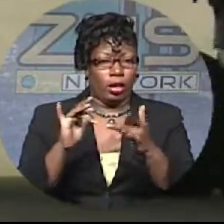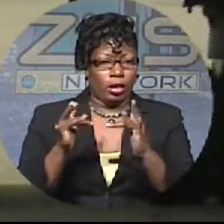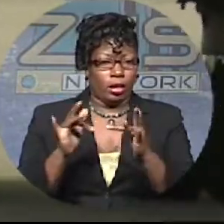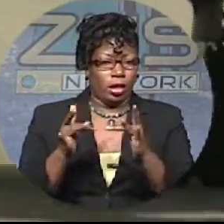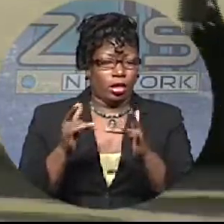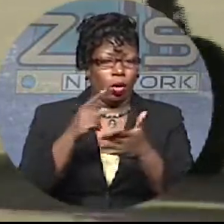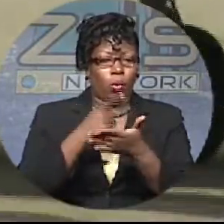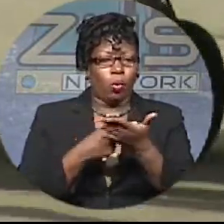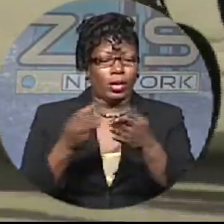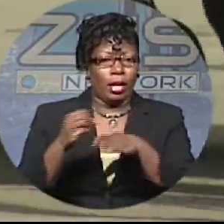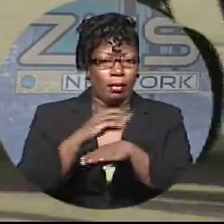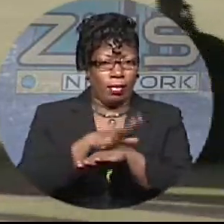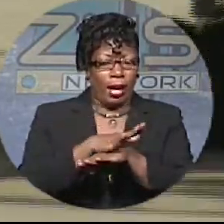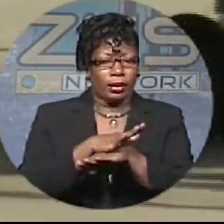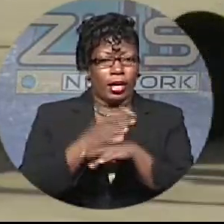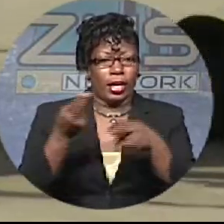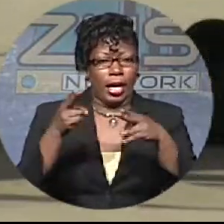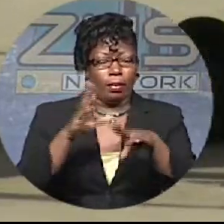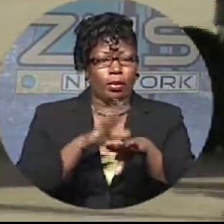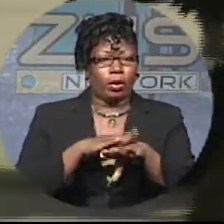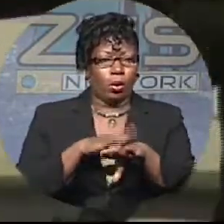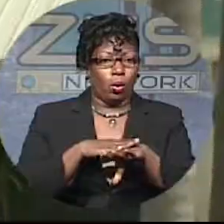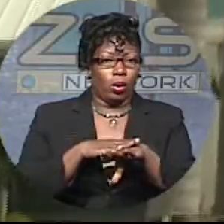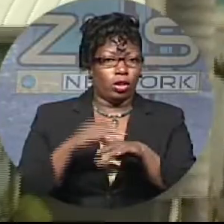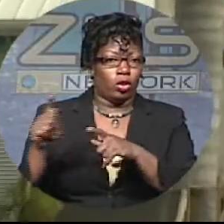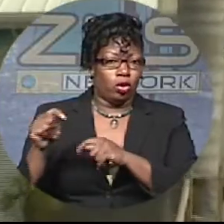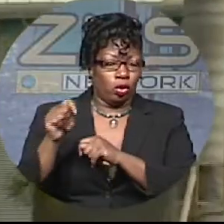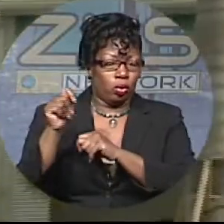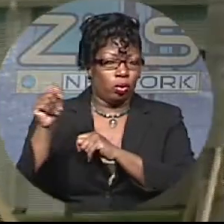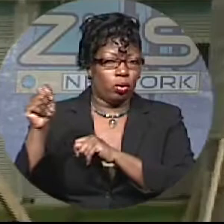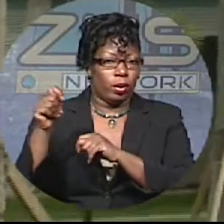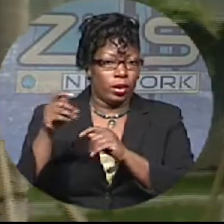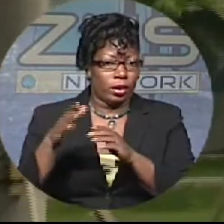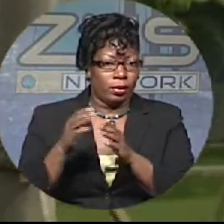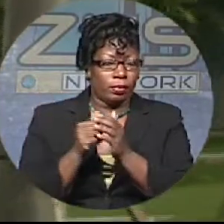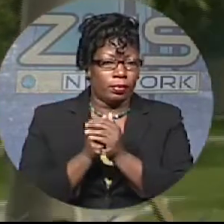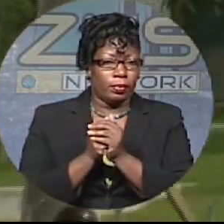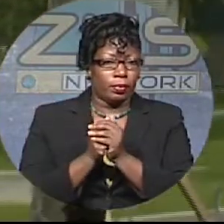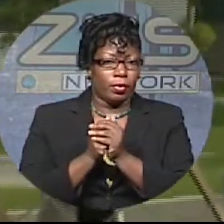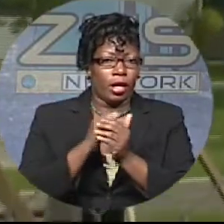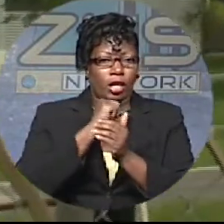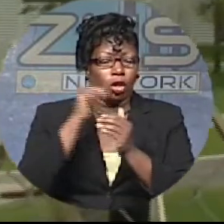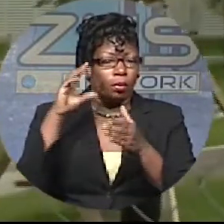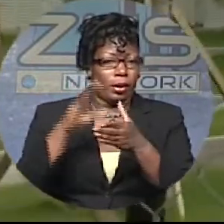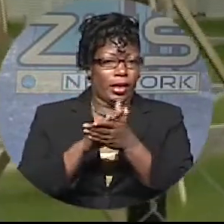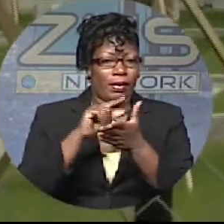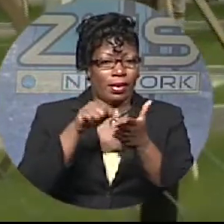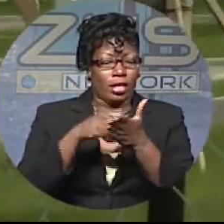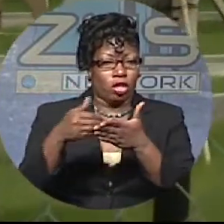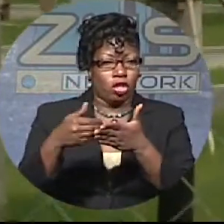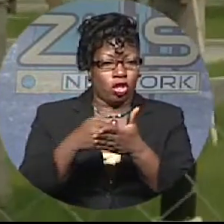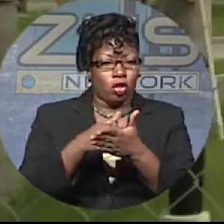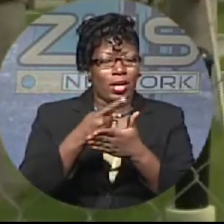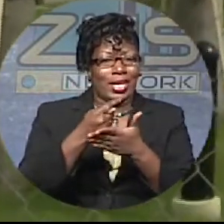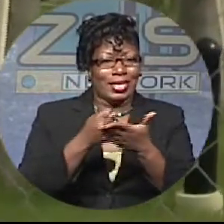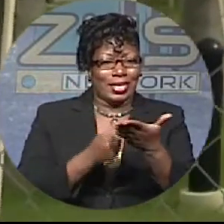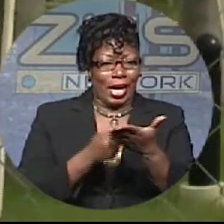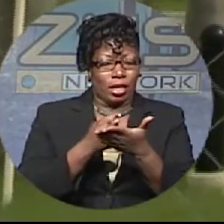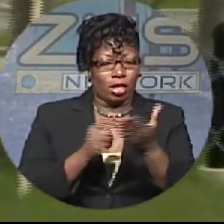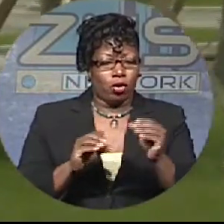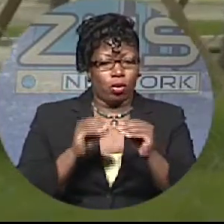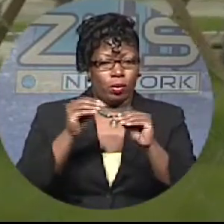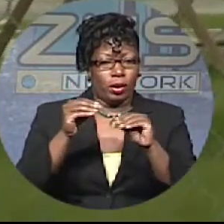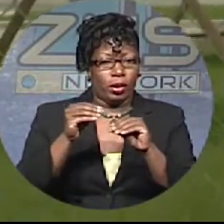impact the feud may have on tourism. But MP for North Abaco Renato Curry doesn't believe that these new taxes will put the island's economy